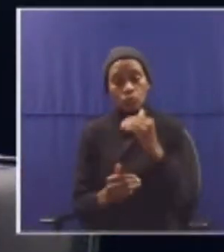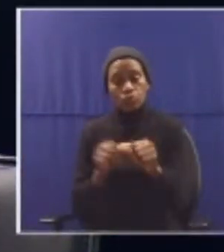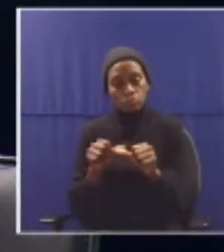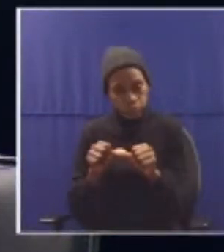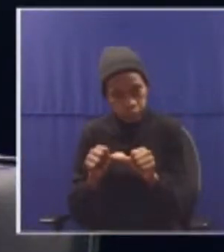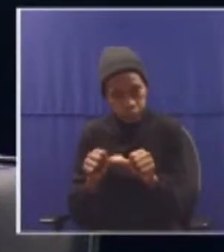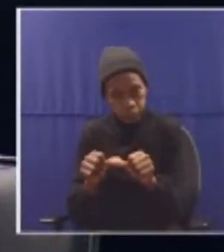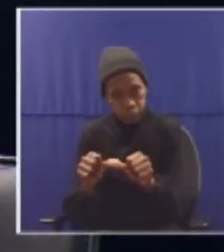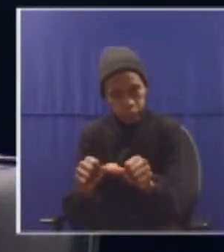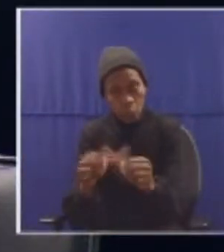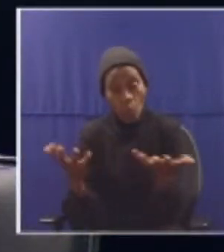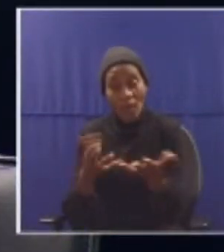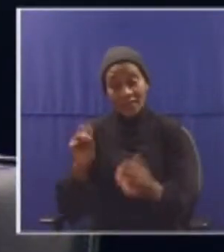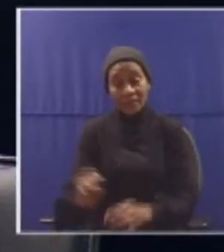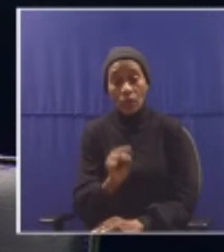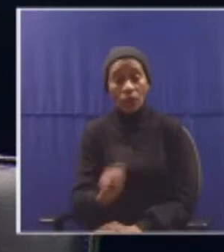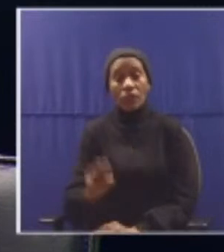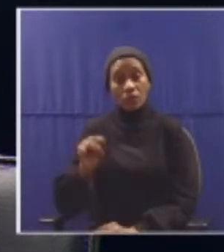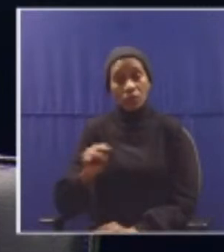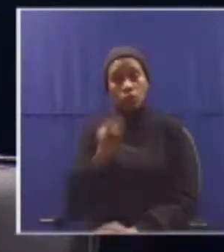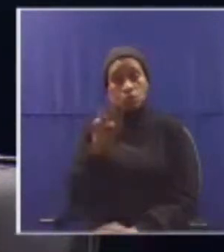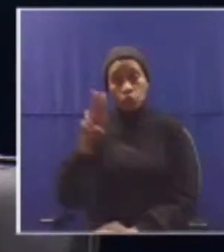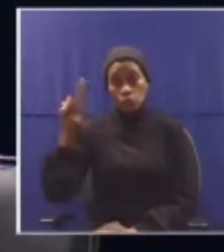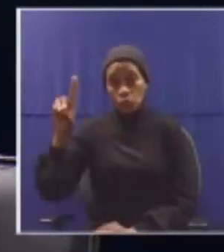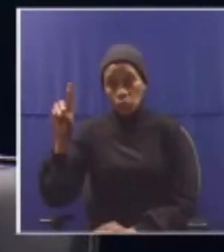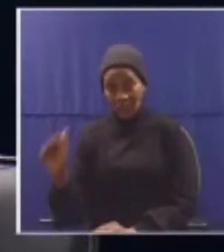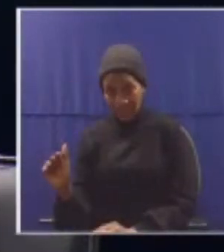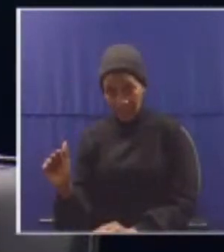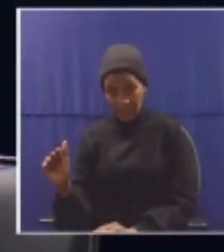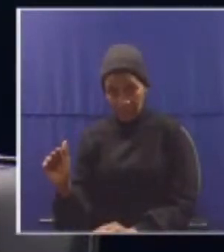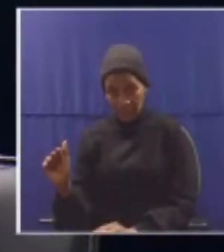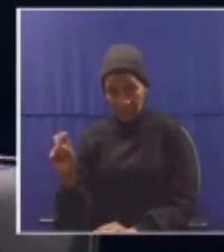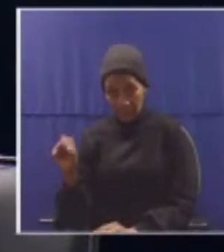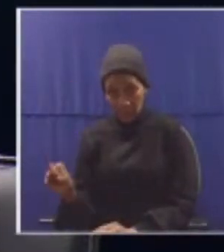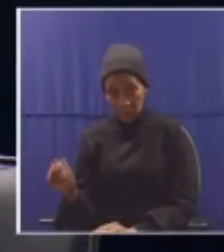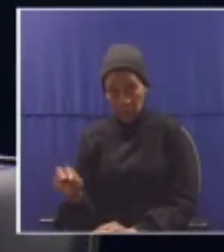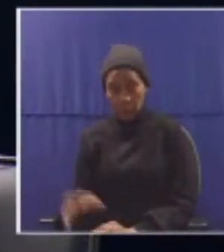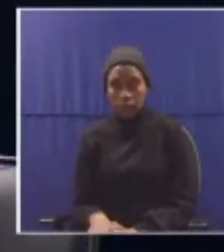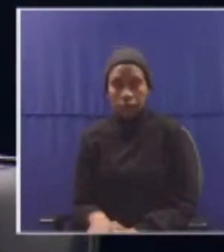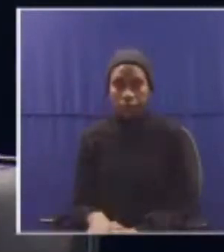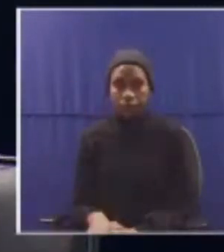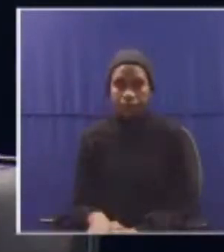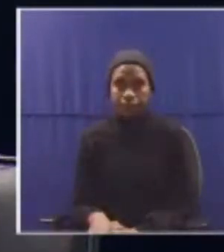holds in South Sudan. We had some